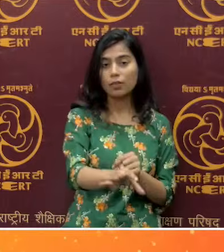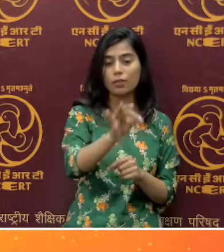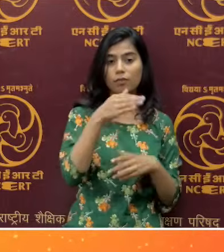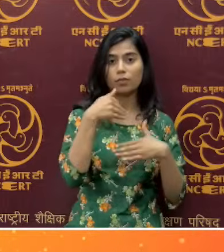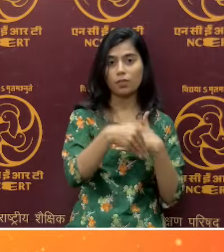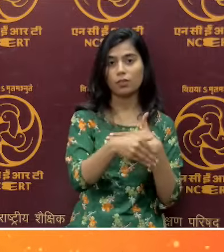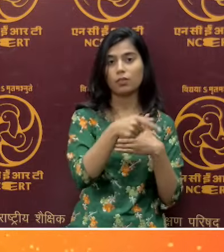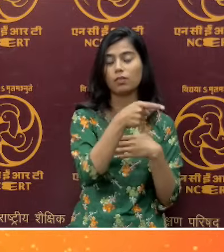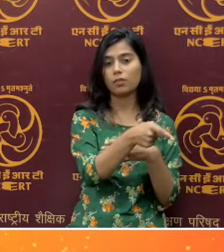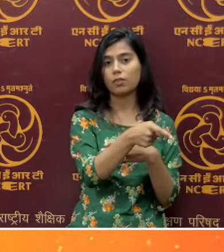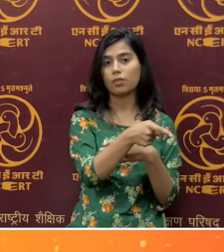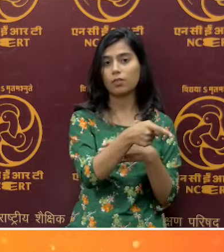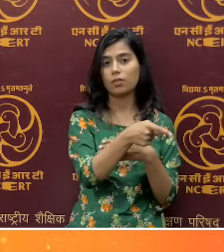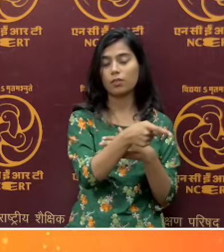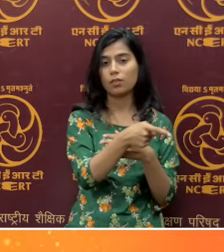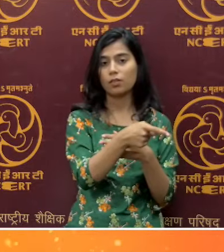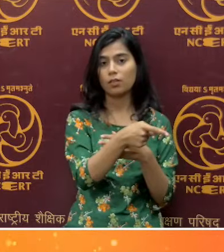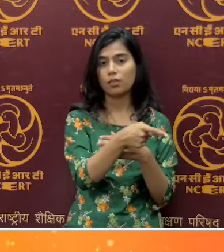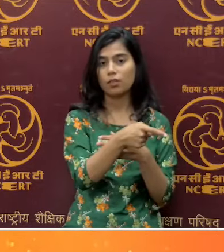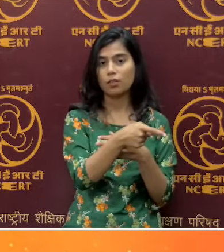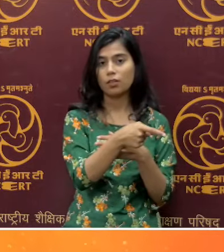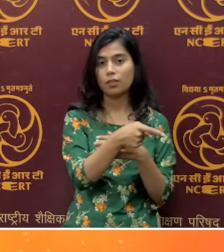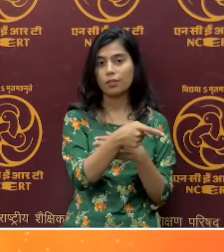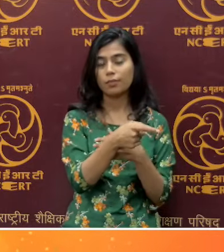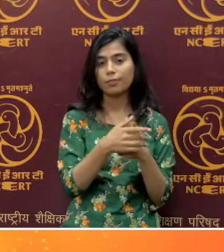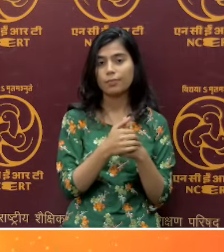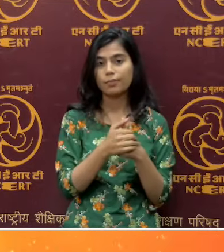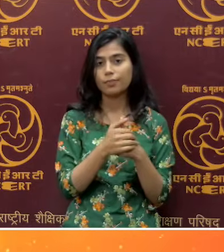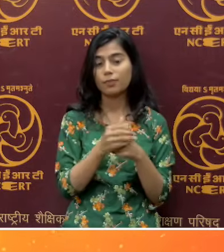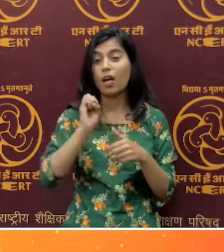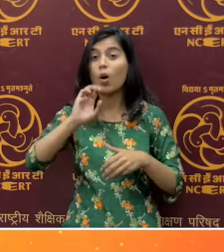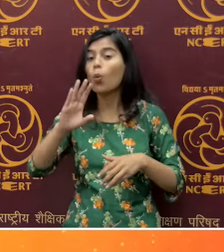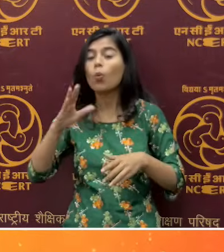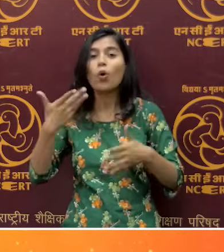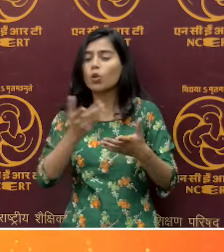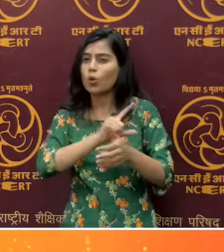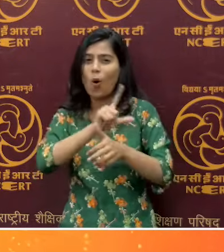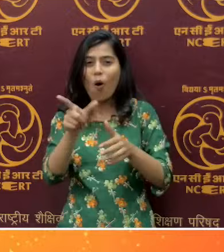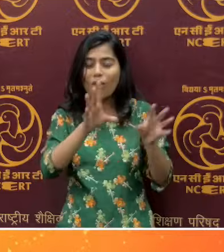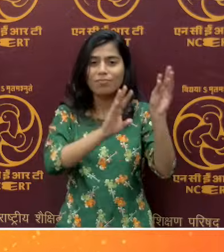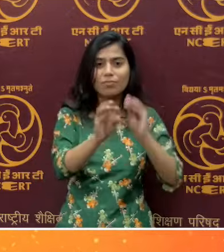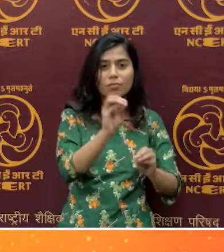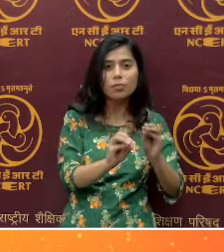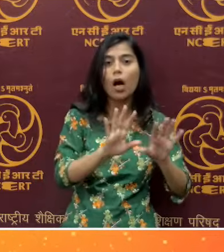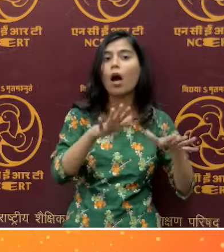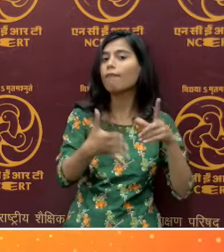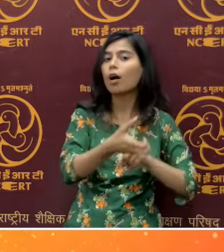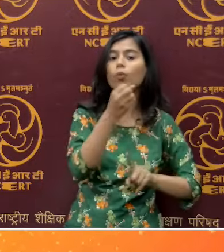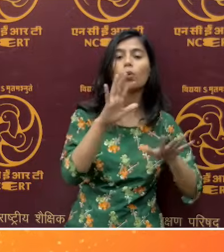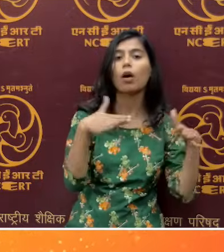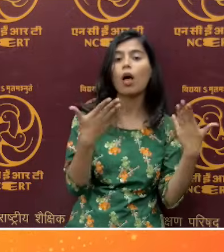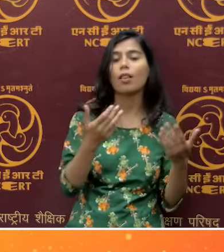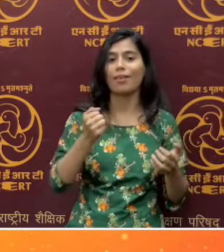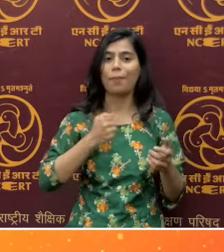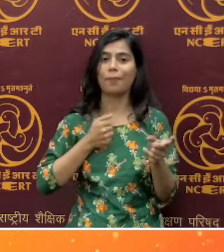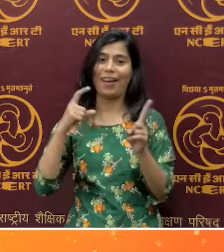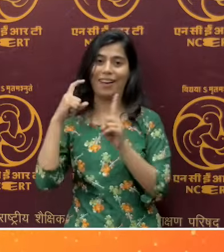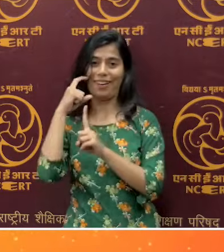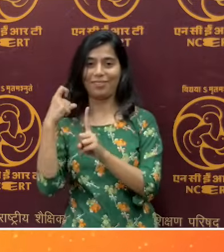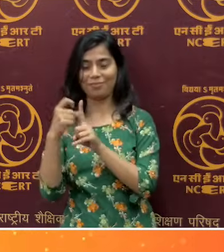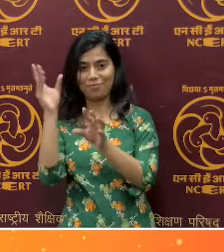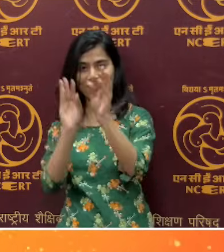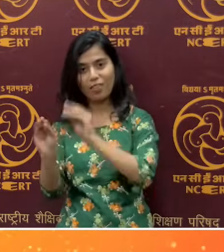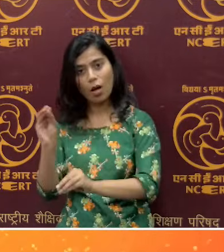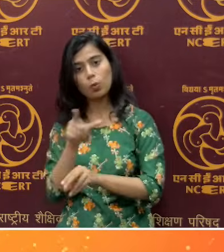continue. Same this information is came from the Meri Pehchaan login. Then I continue.